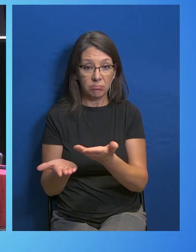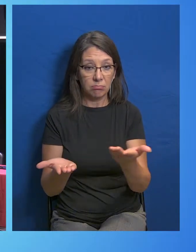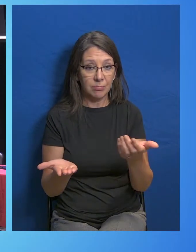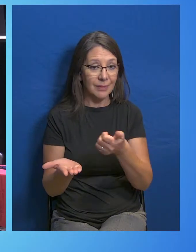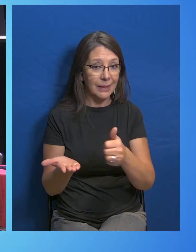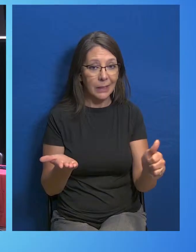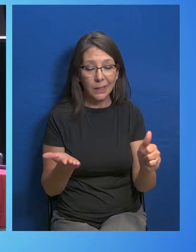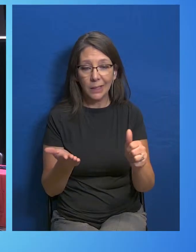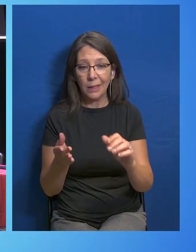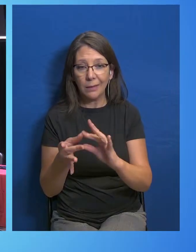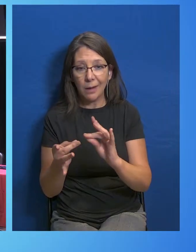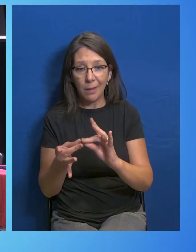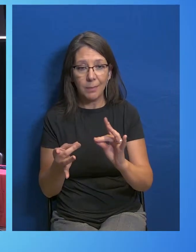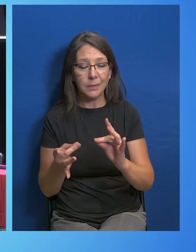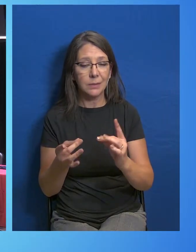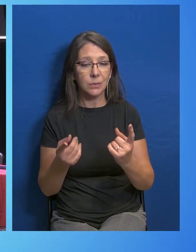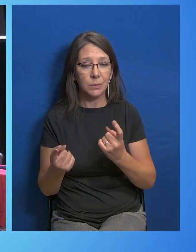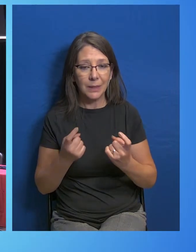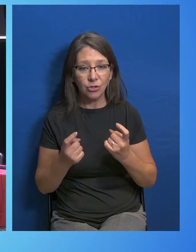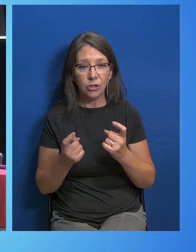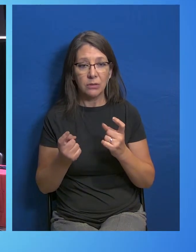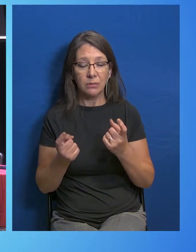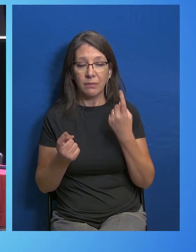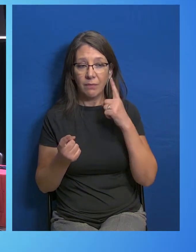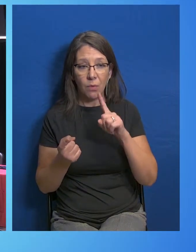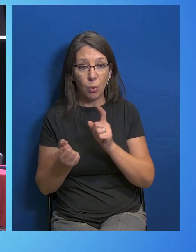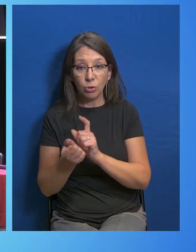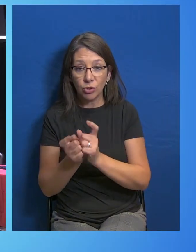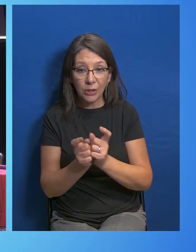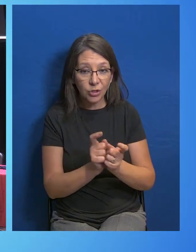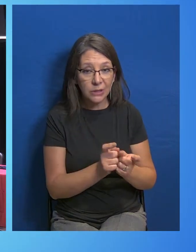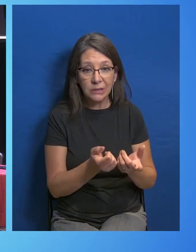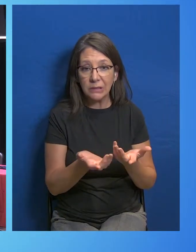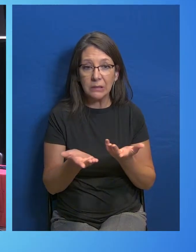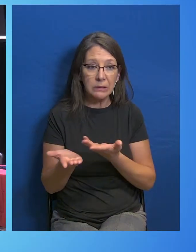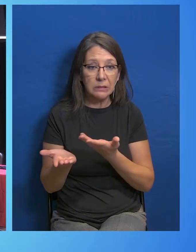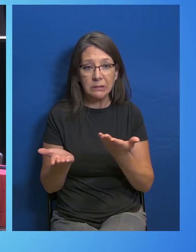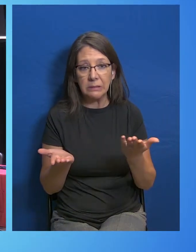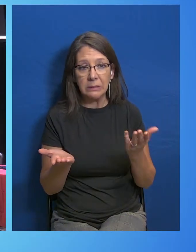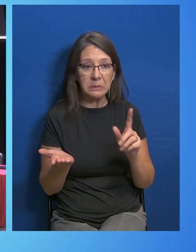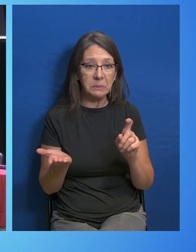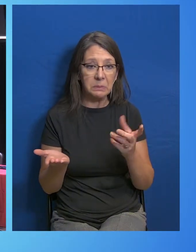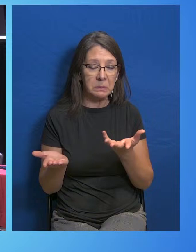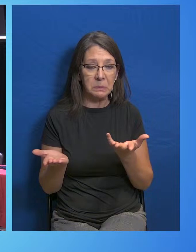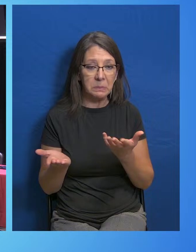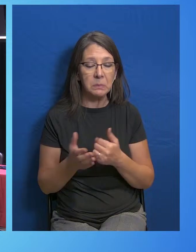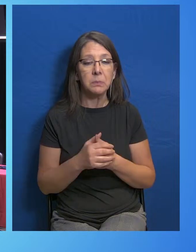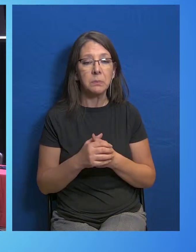concerns, changes, proposed changes.